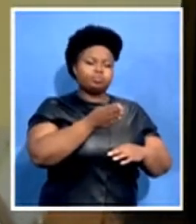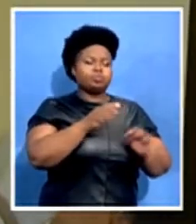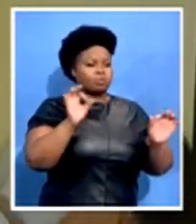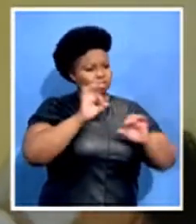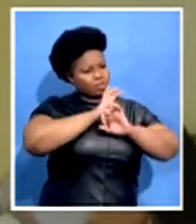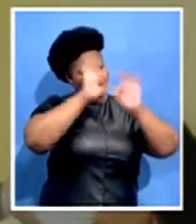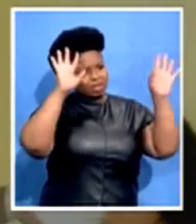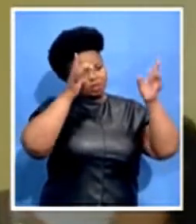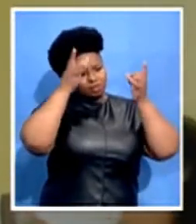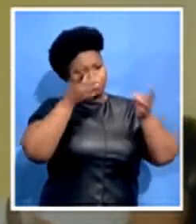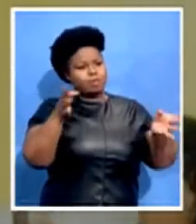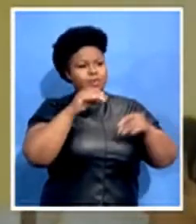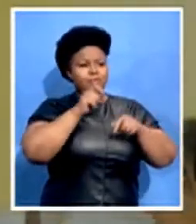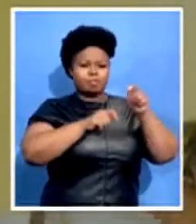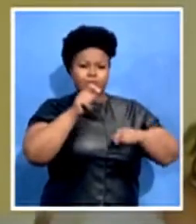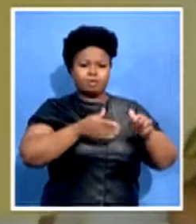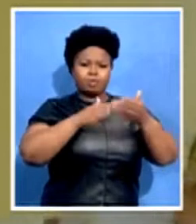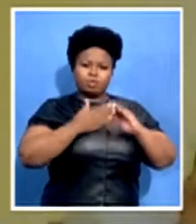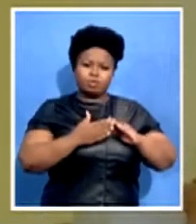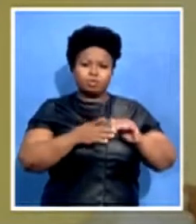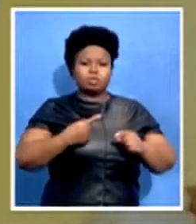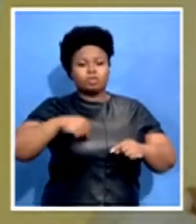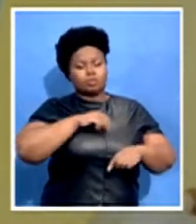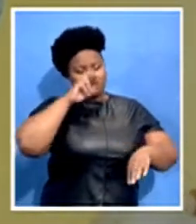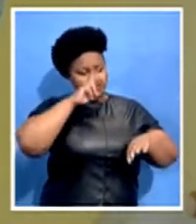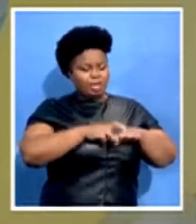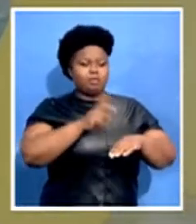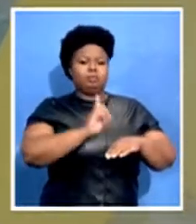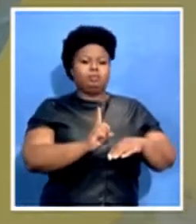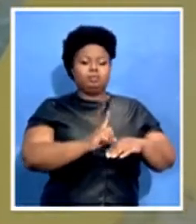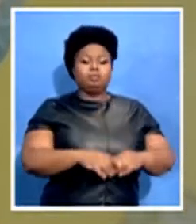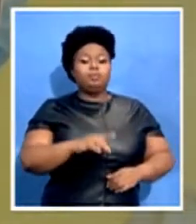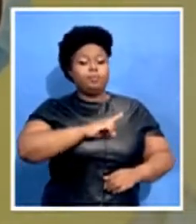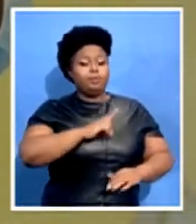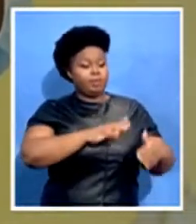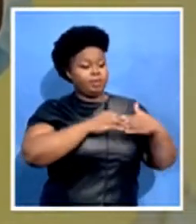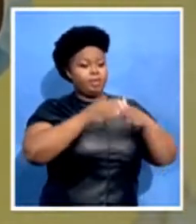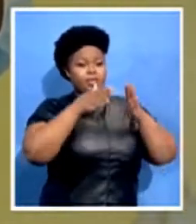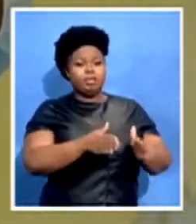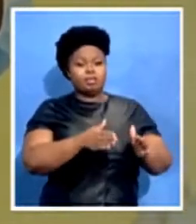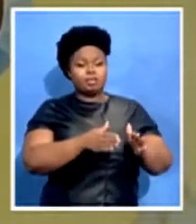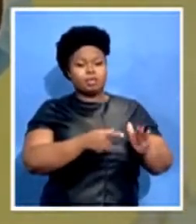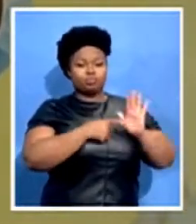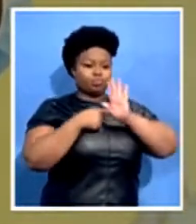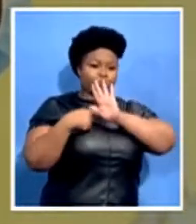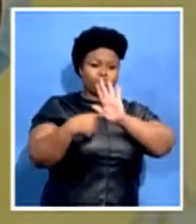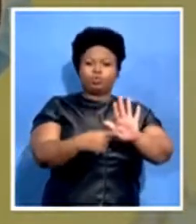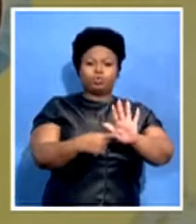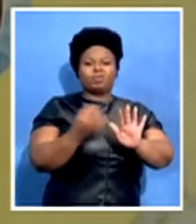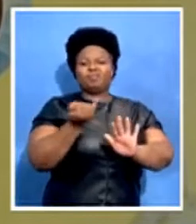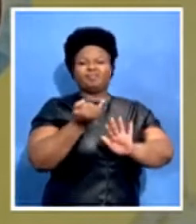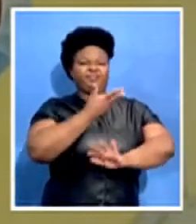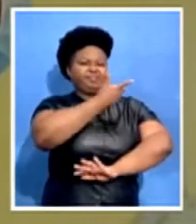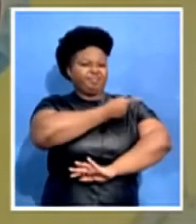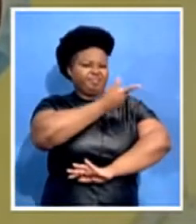is what we need as a people. When a leader takes the lead on something like the vaccine, something that has been surrounded